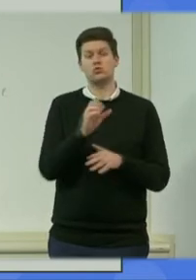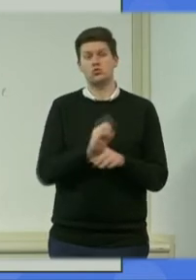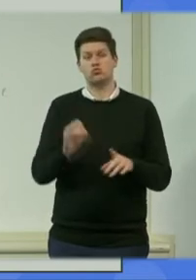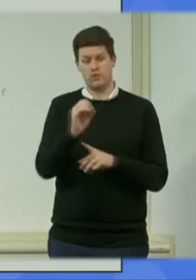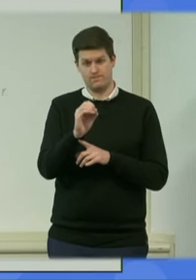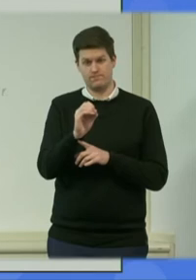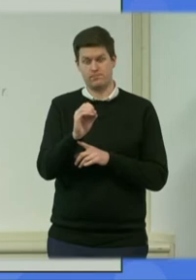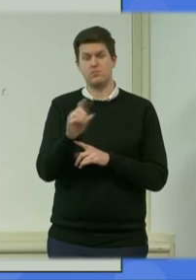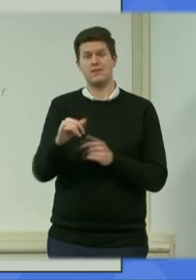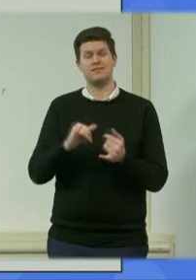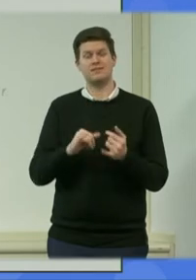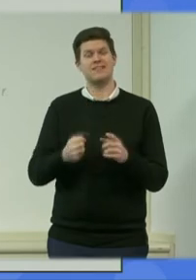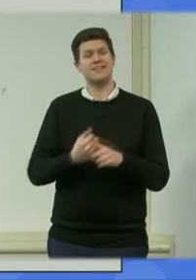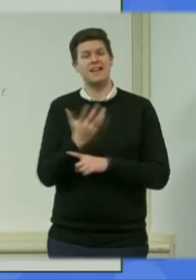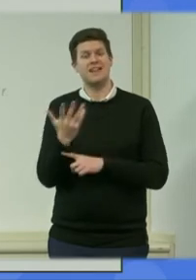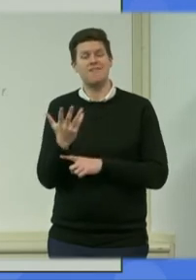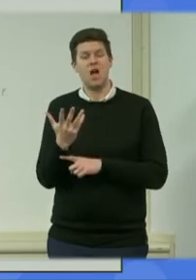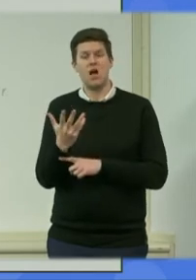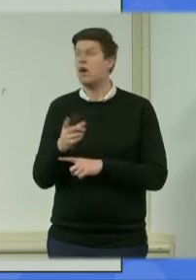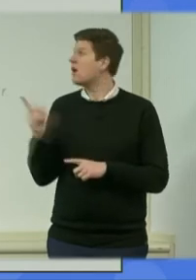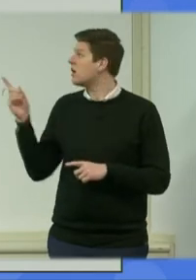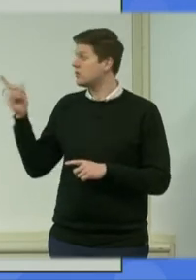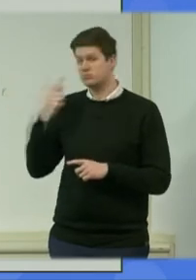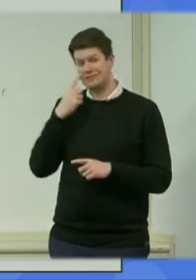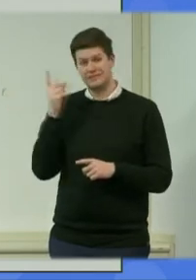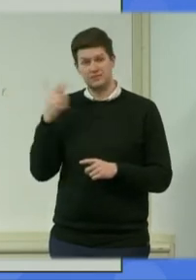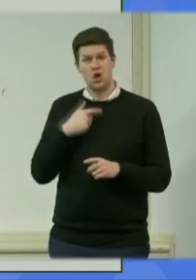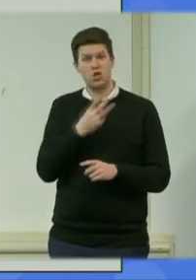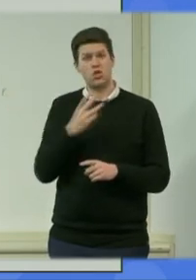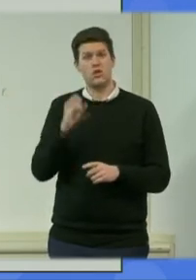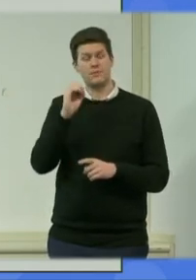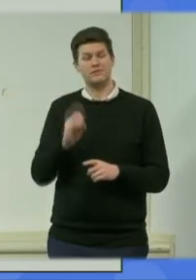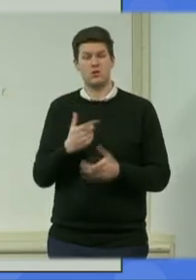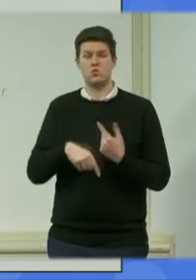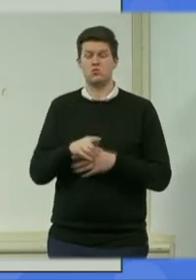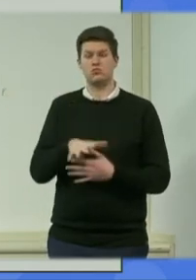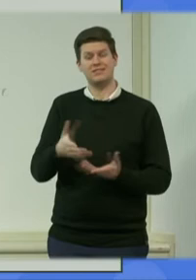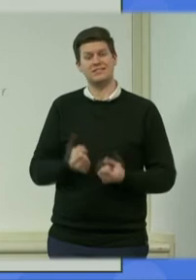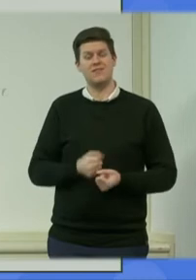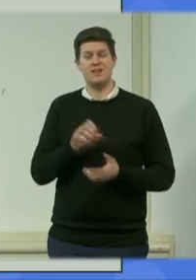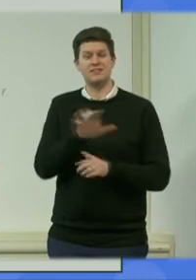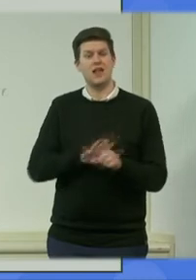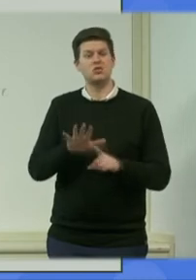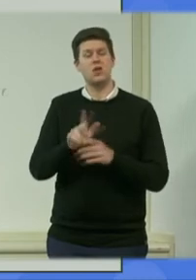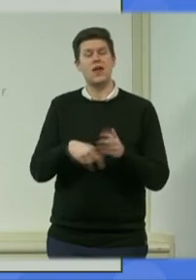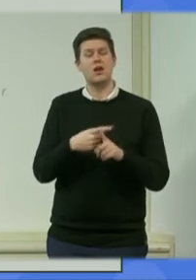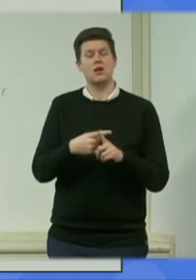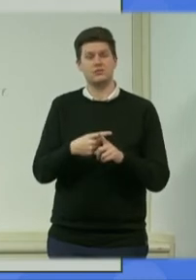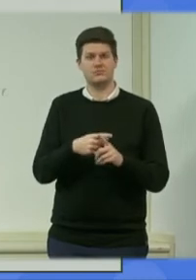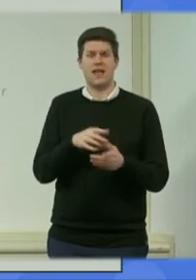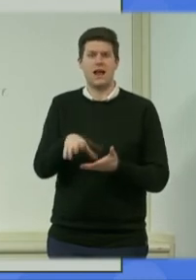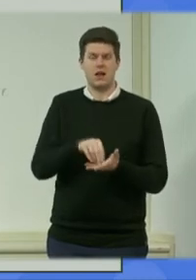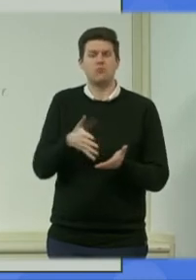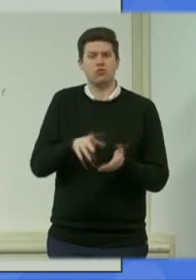Scandinavia. And you can see in the UK, we get about 33% of our national income in tax. In the EU, it's